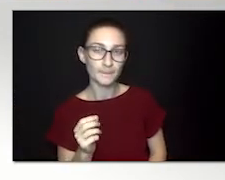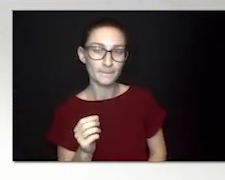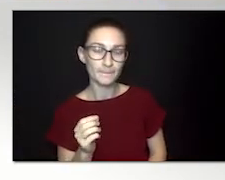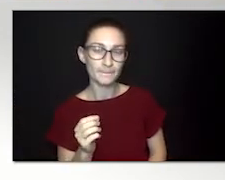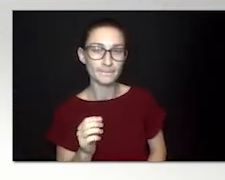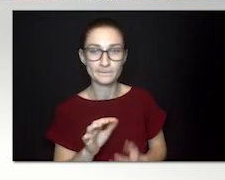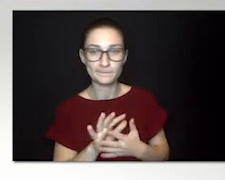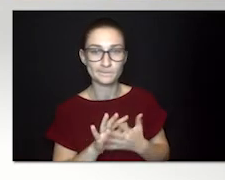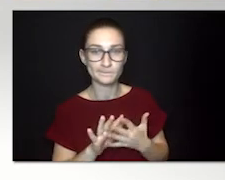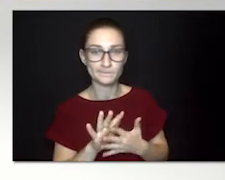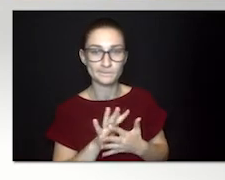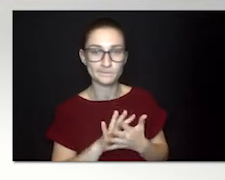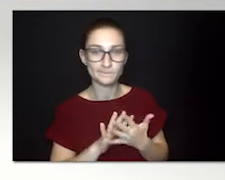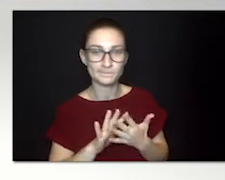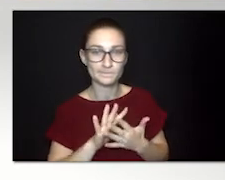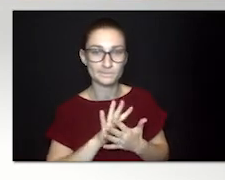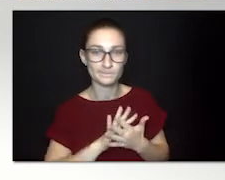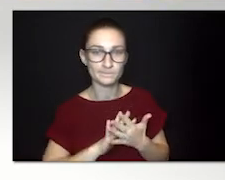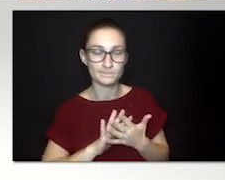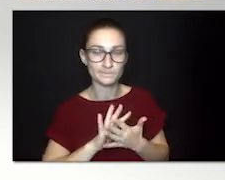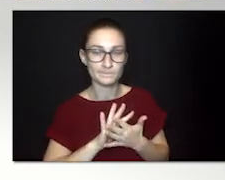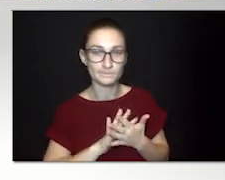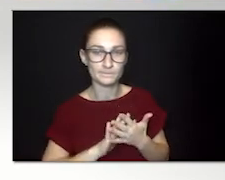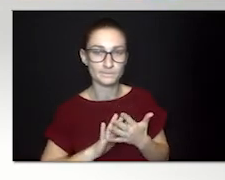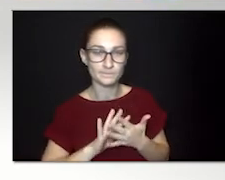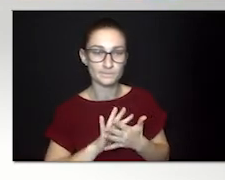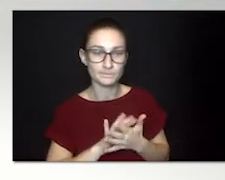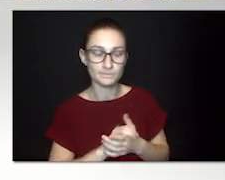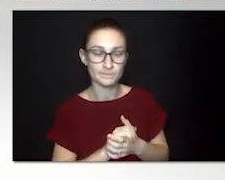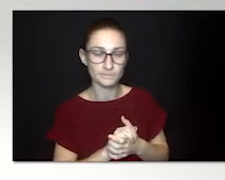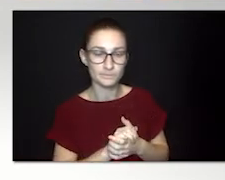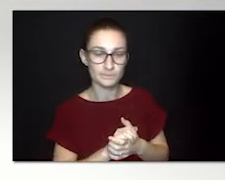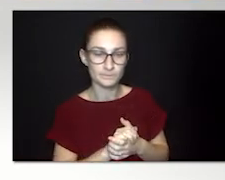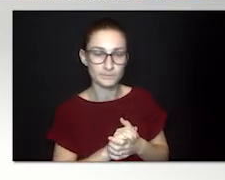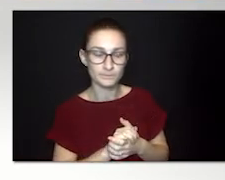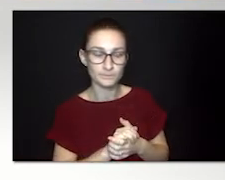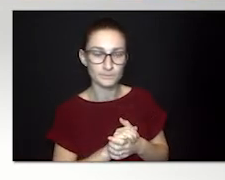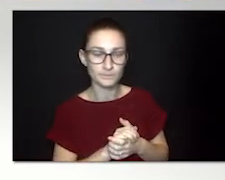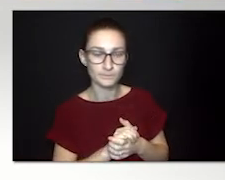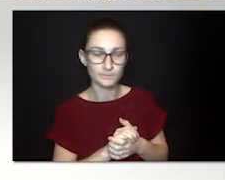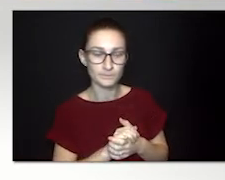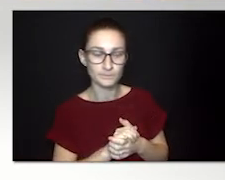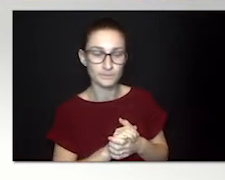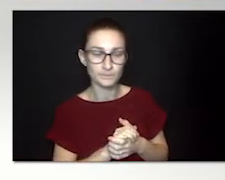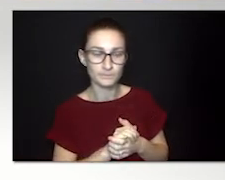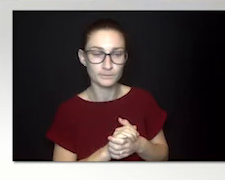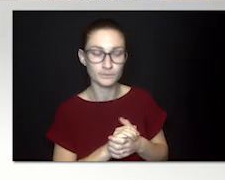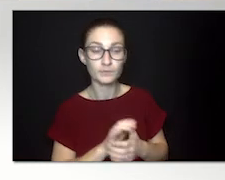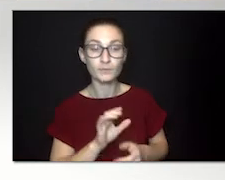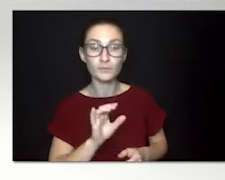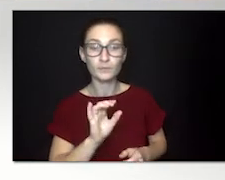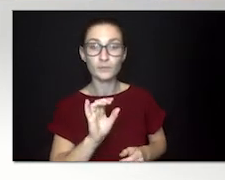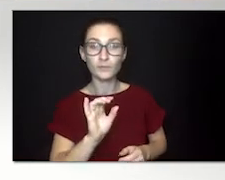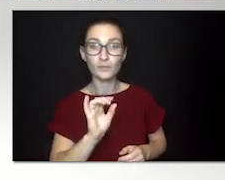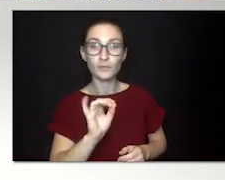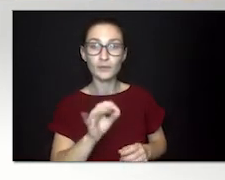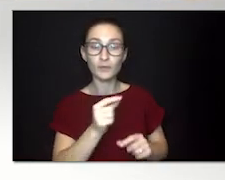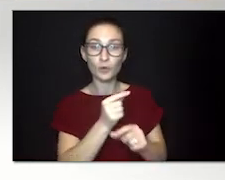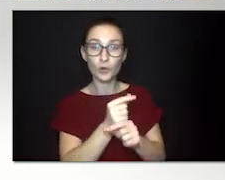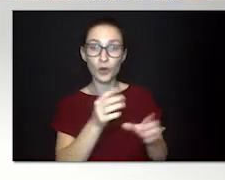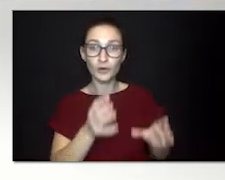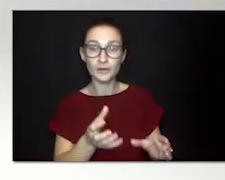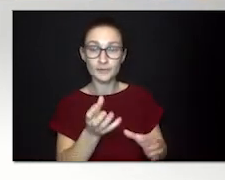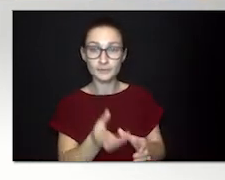or friends available to take over once a guardian passes on, are there organizations